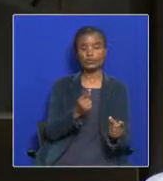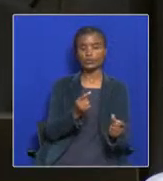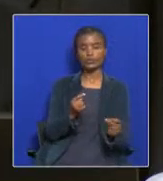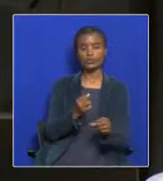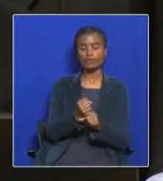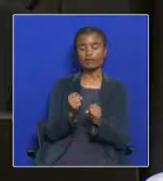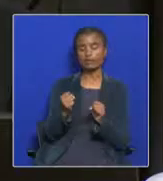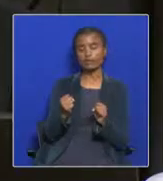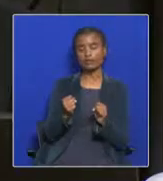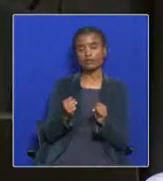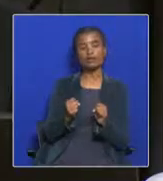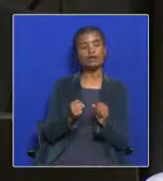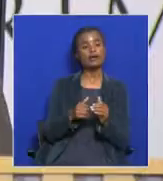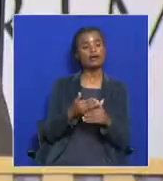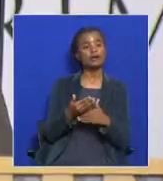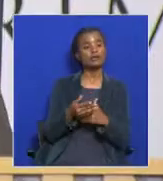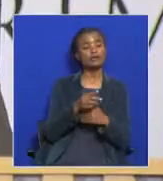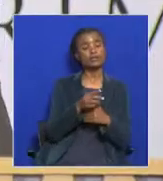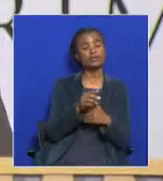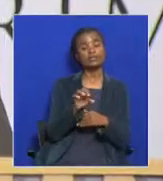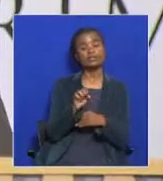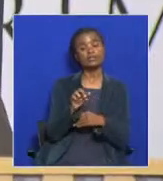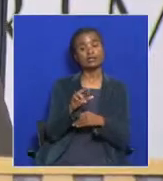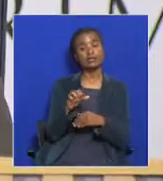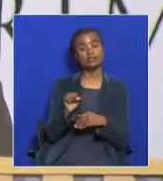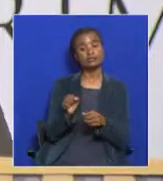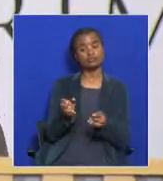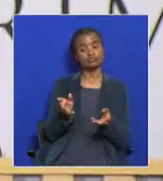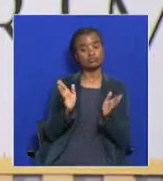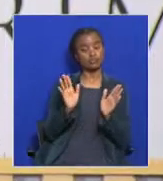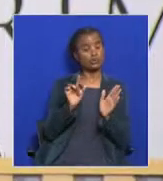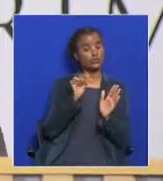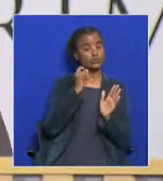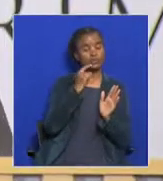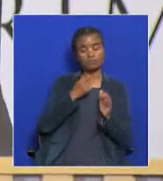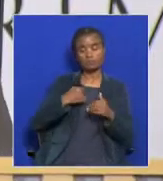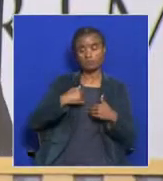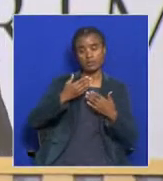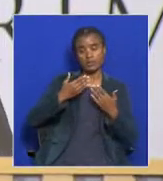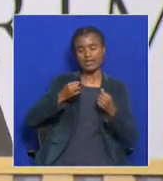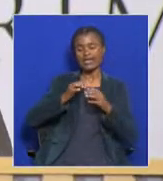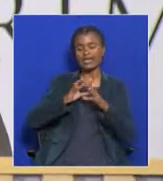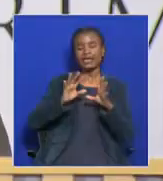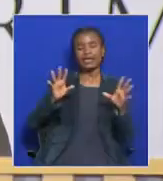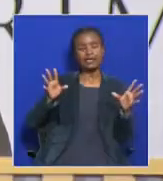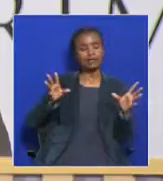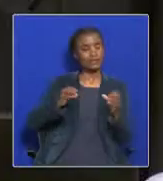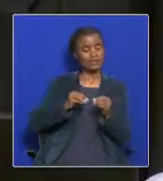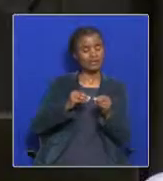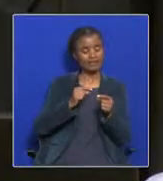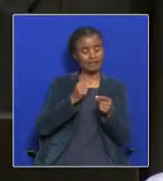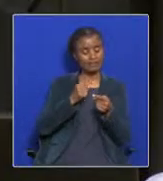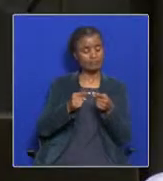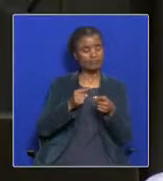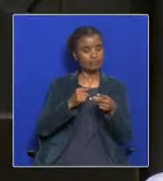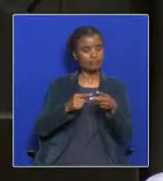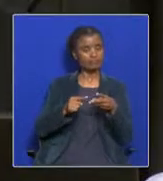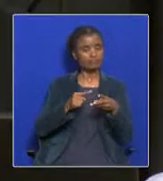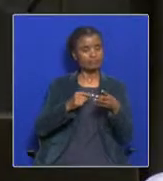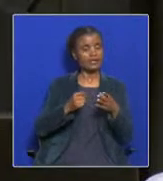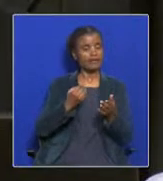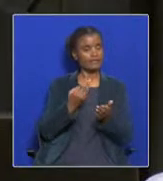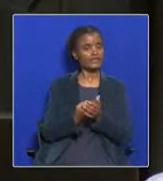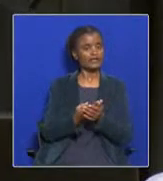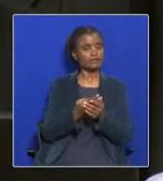under SARS, you say, I didn't know it was under SARS. I'm saying all of those facts, they lead me to the